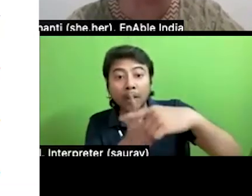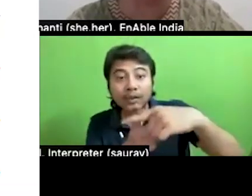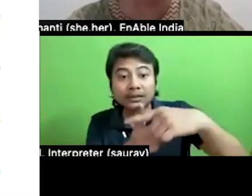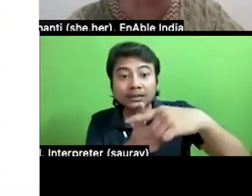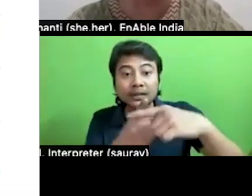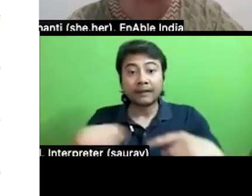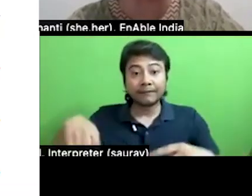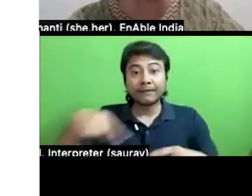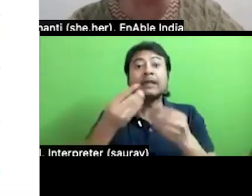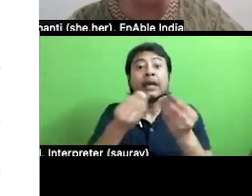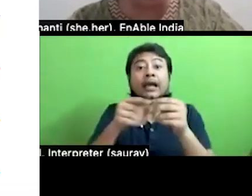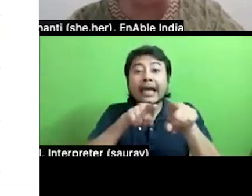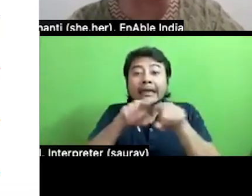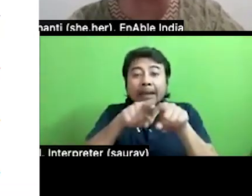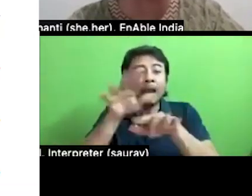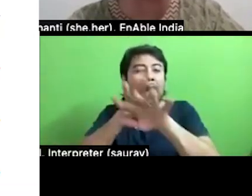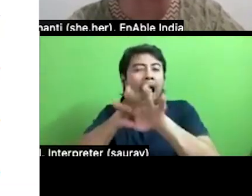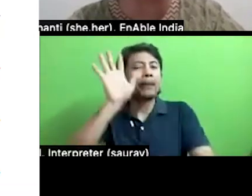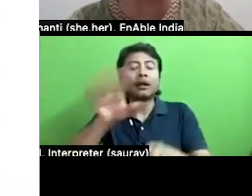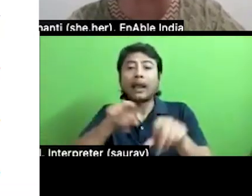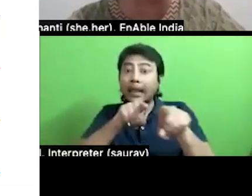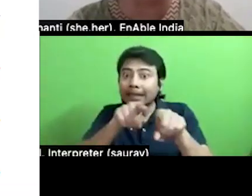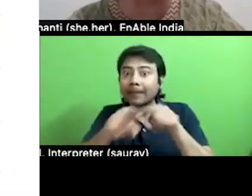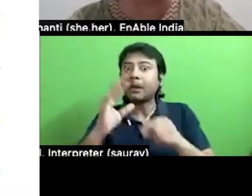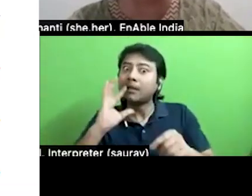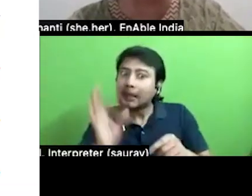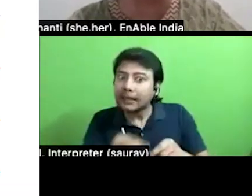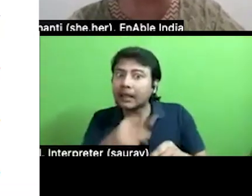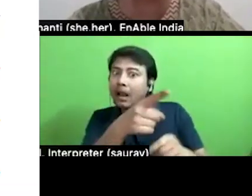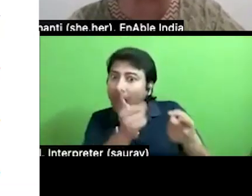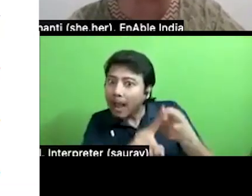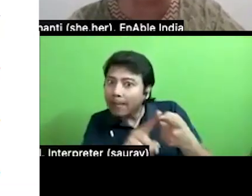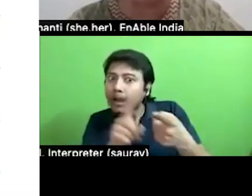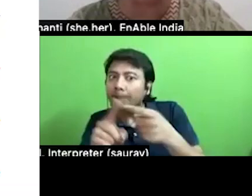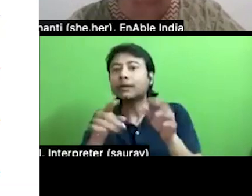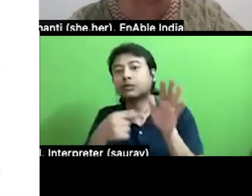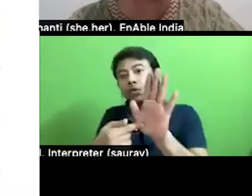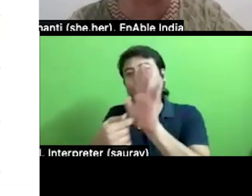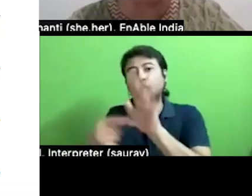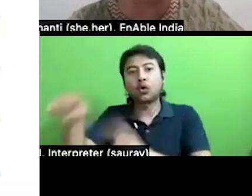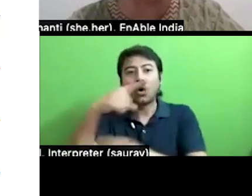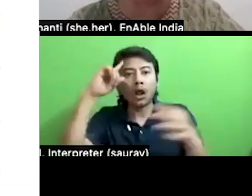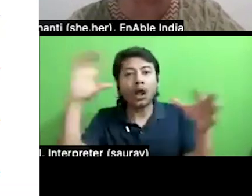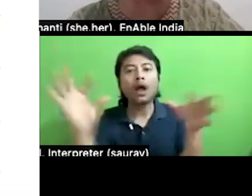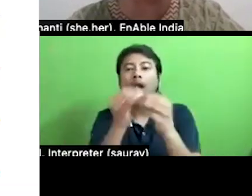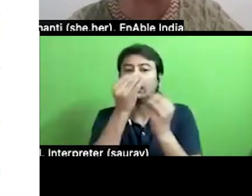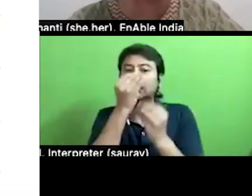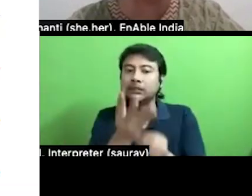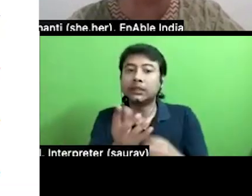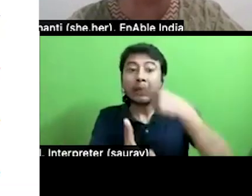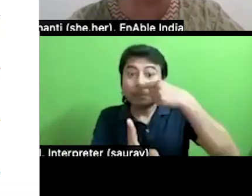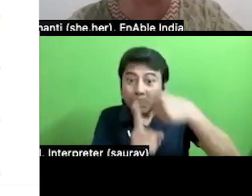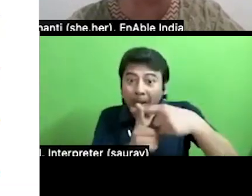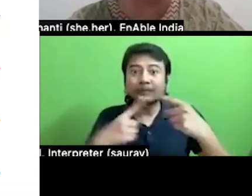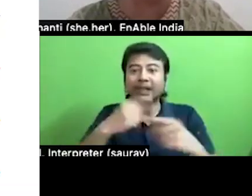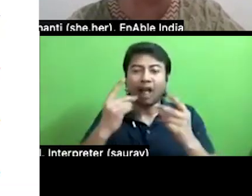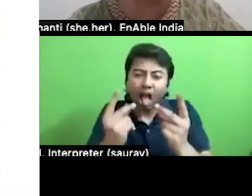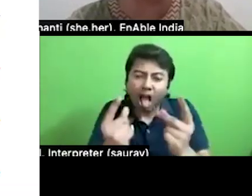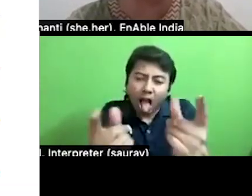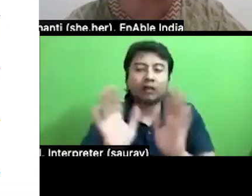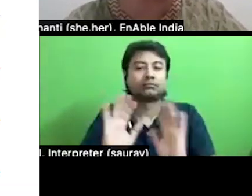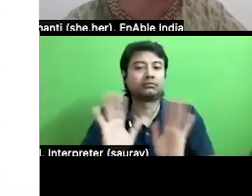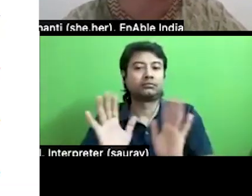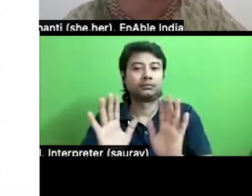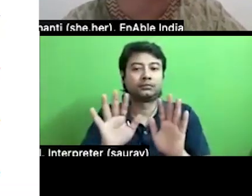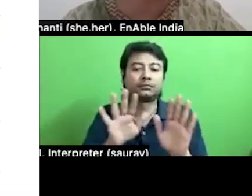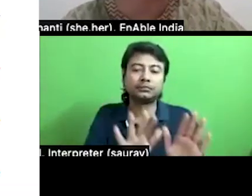discussion slow because you requested it. And that is very correct. Because it's a concept, it's very important that we go slow. You